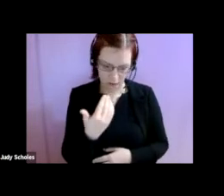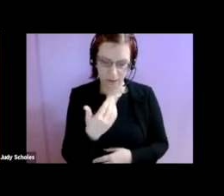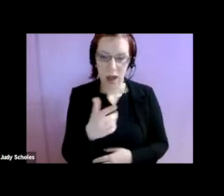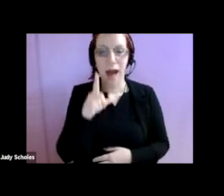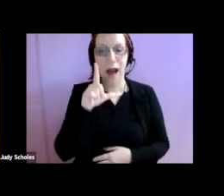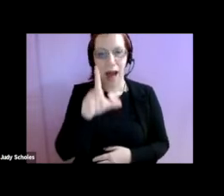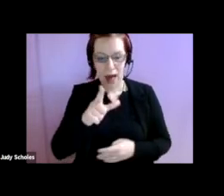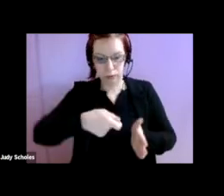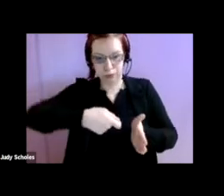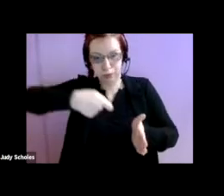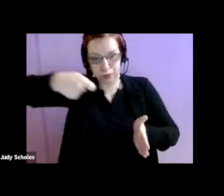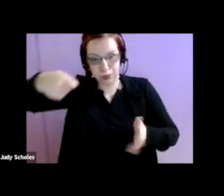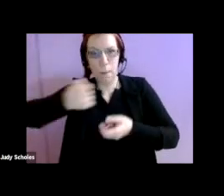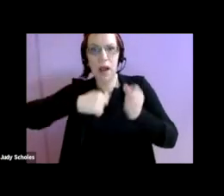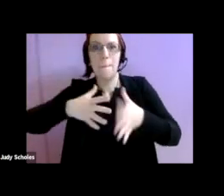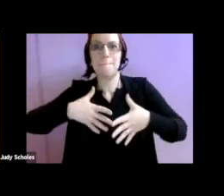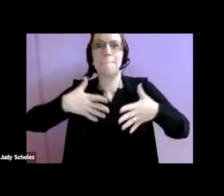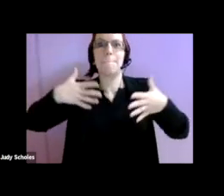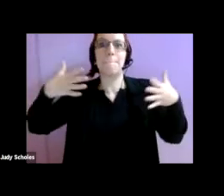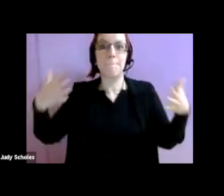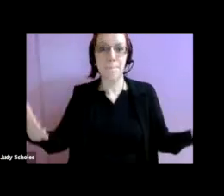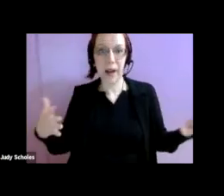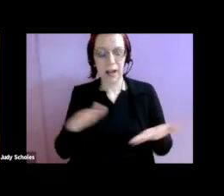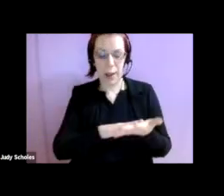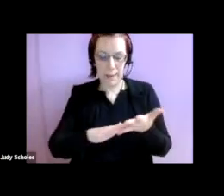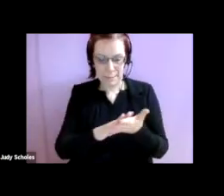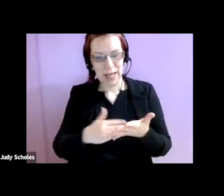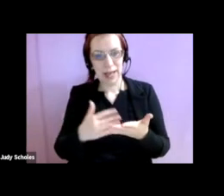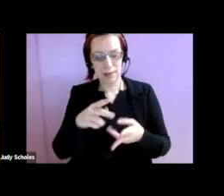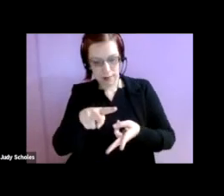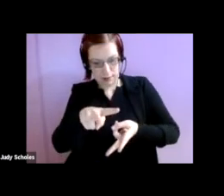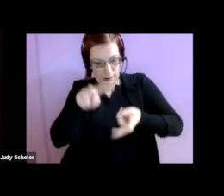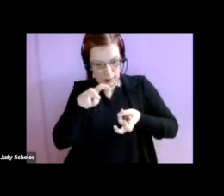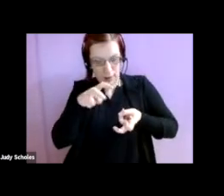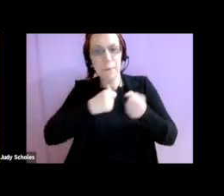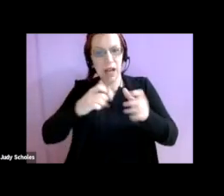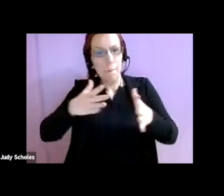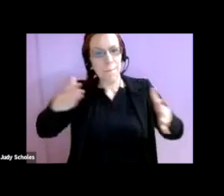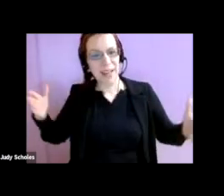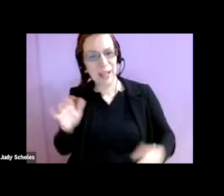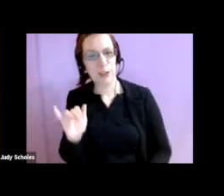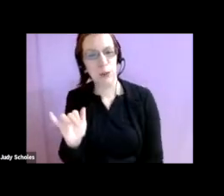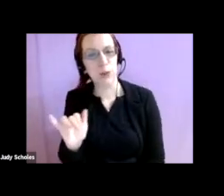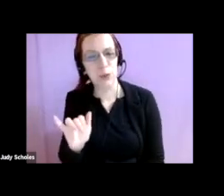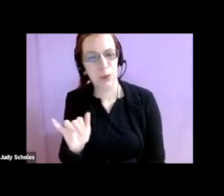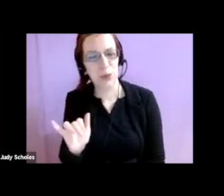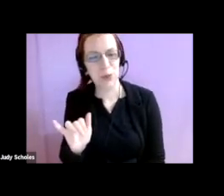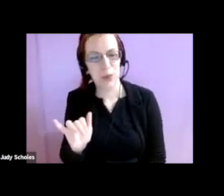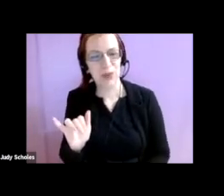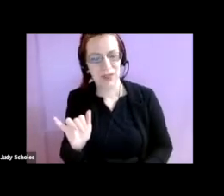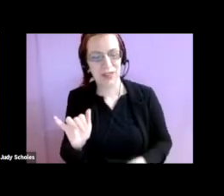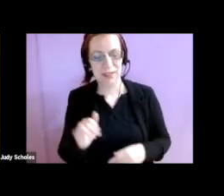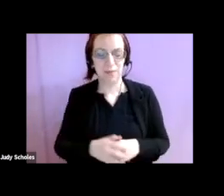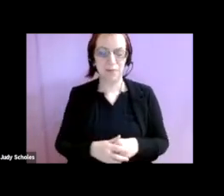that magnifies up the effect that we're trying to measure. It enhances the signal that we're trying to detect, and